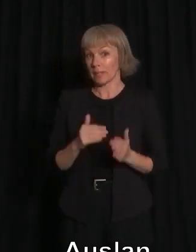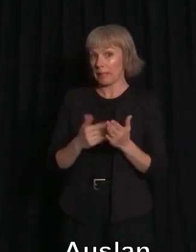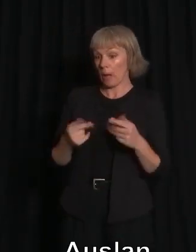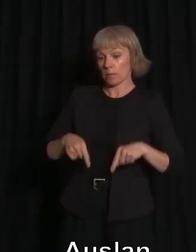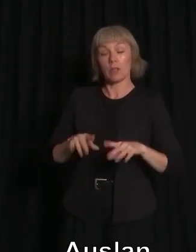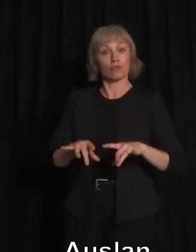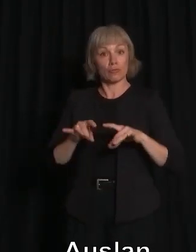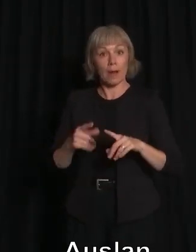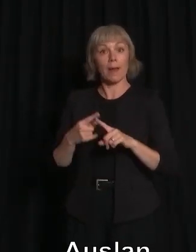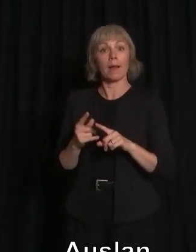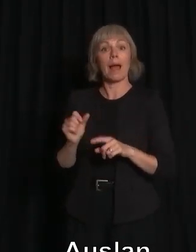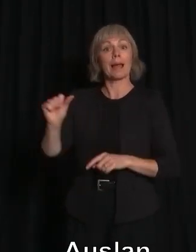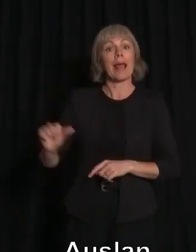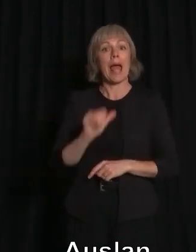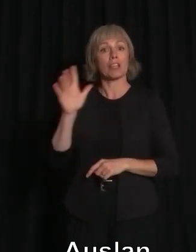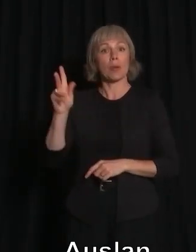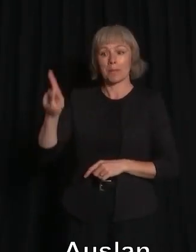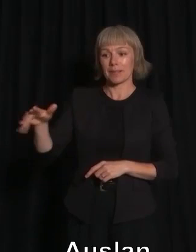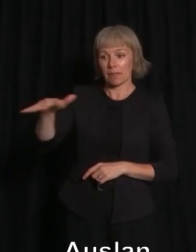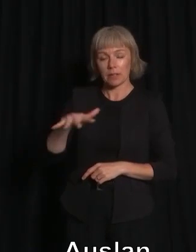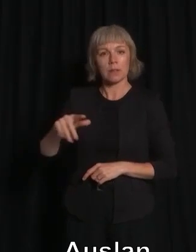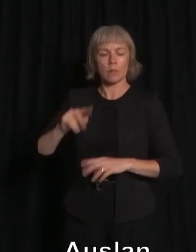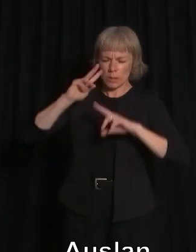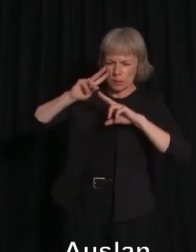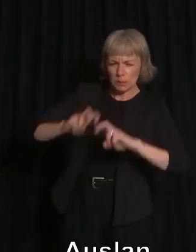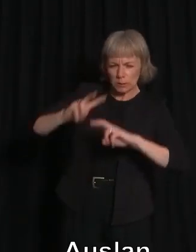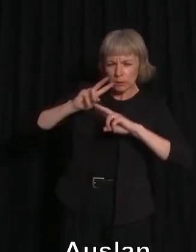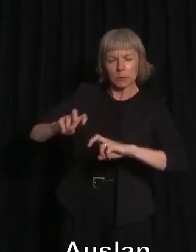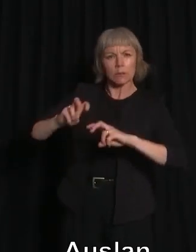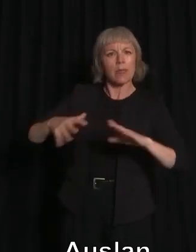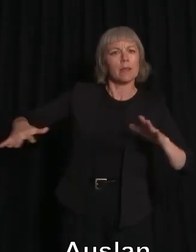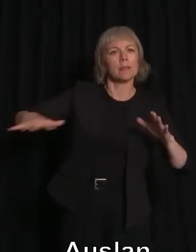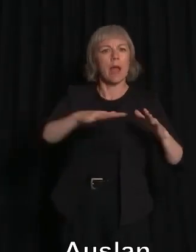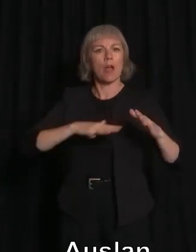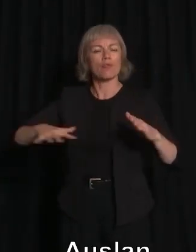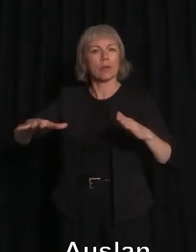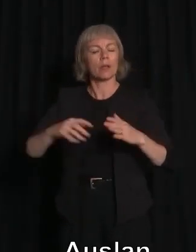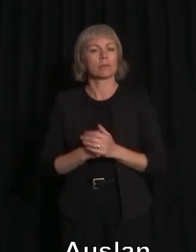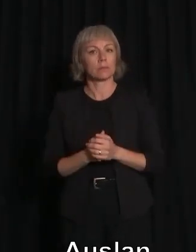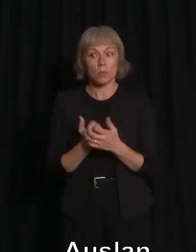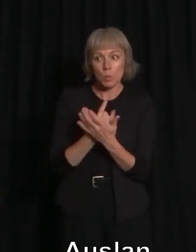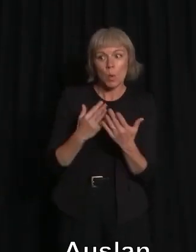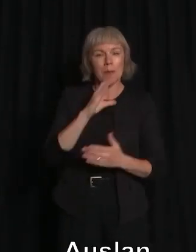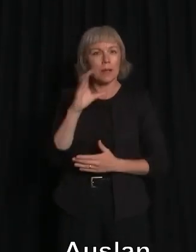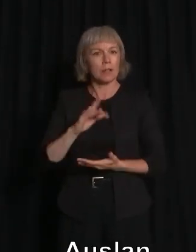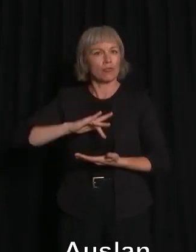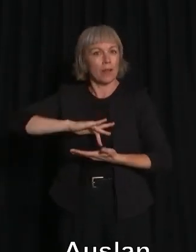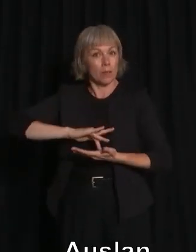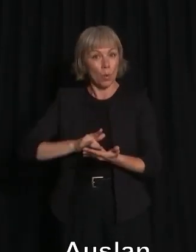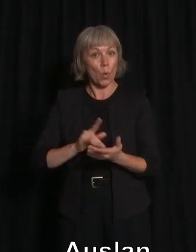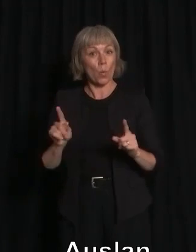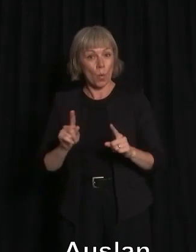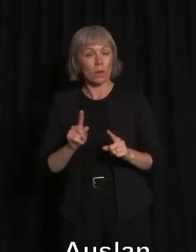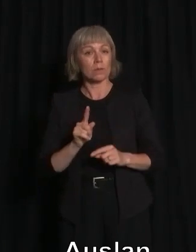look forward to learn more about this, with so many countries that have at their core the concept of laws